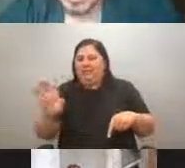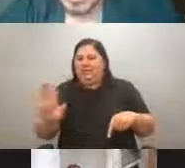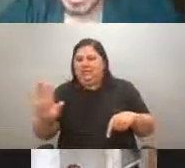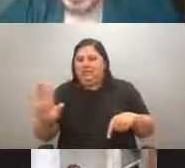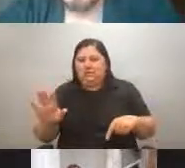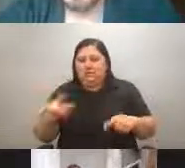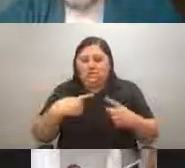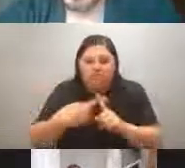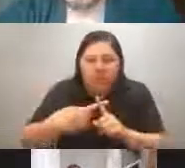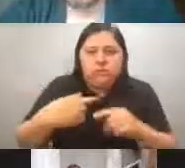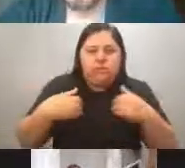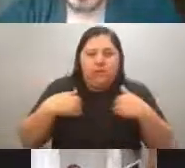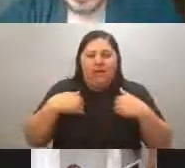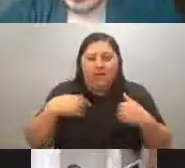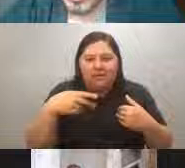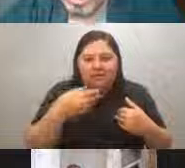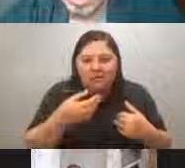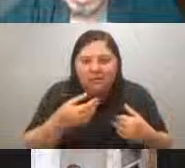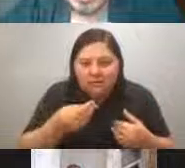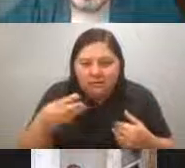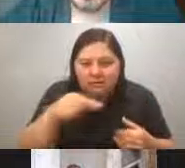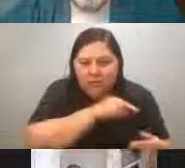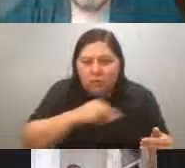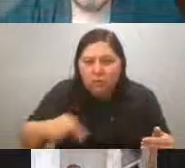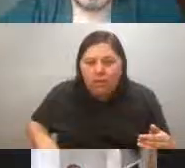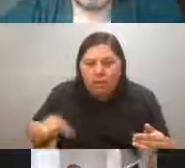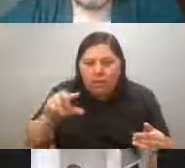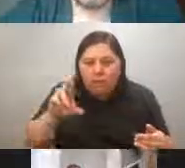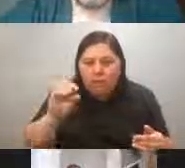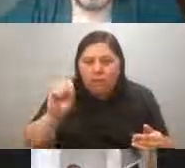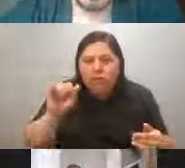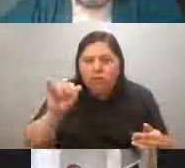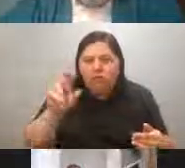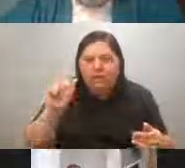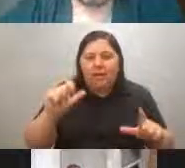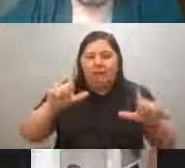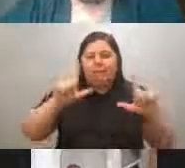plaques. They've got some ornamental trees that are going to be moving in